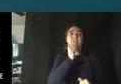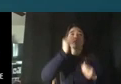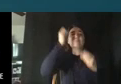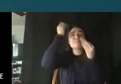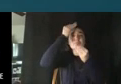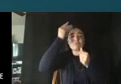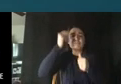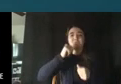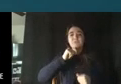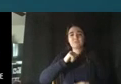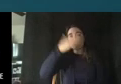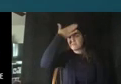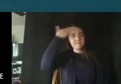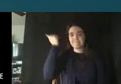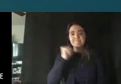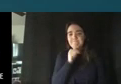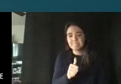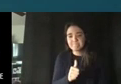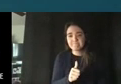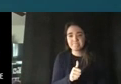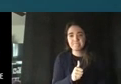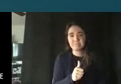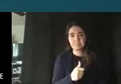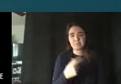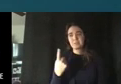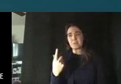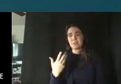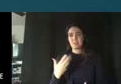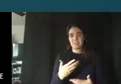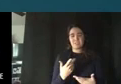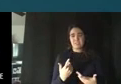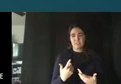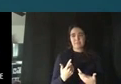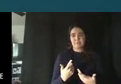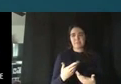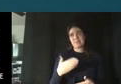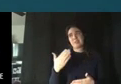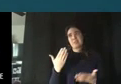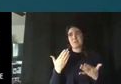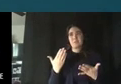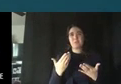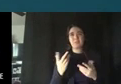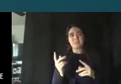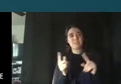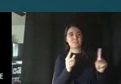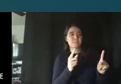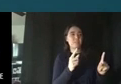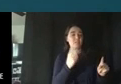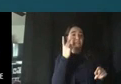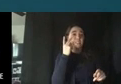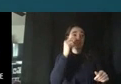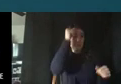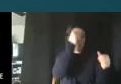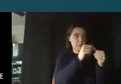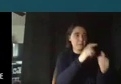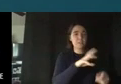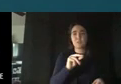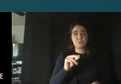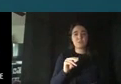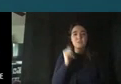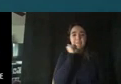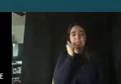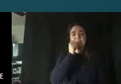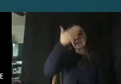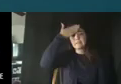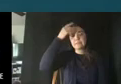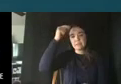about. It's not something that, okay, well, maybe I'll think about, it'll pop in when I see something that reminds me of them. No, you think about them daily. You think